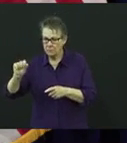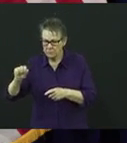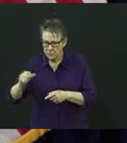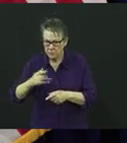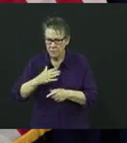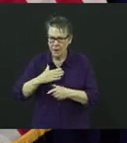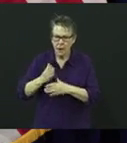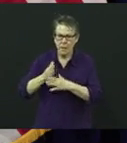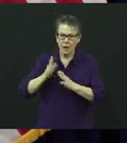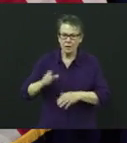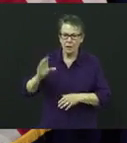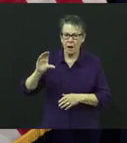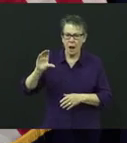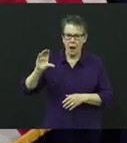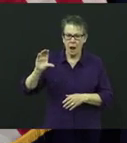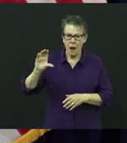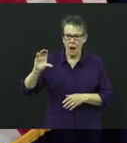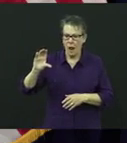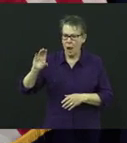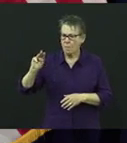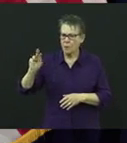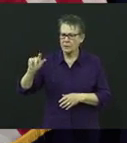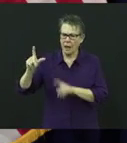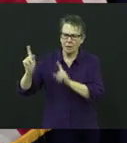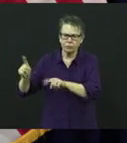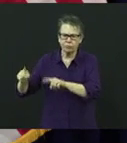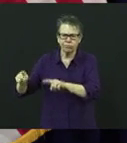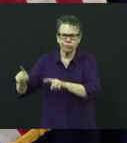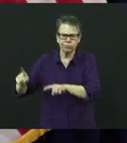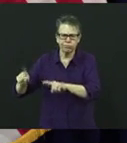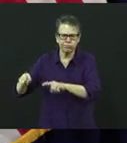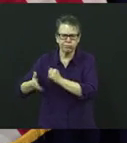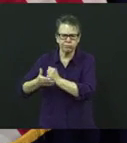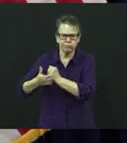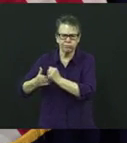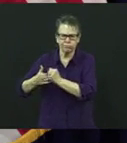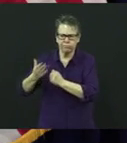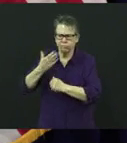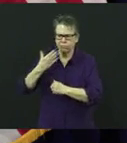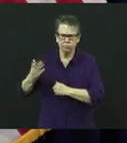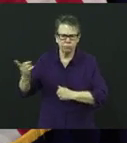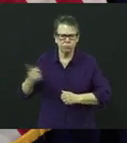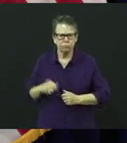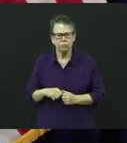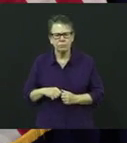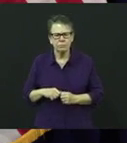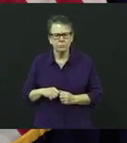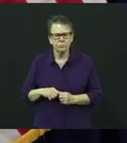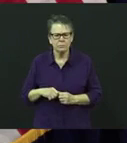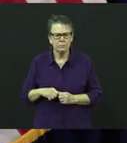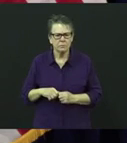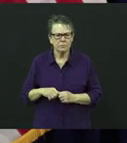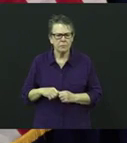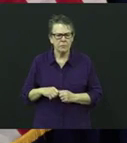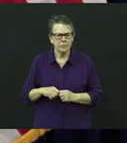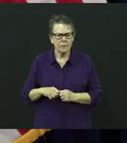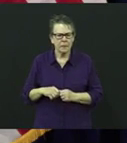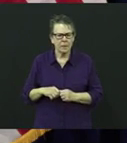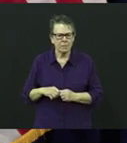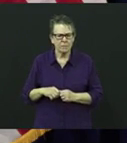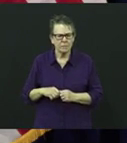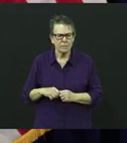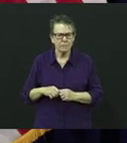for always being there. Again, we will get to you with anything in the interim, but if you don't hear from us beforehand, we'll be